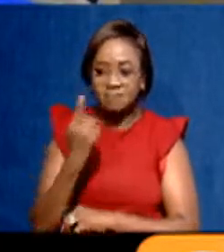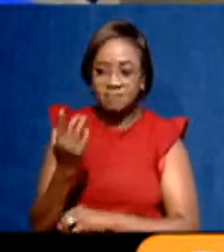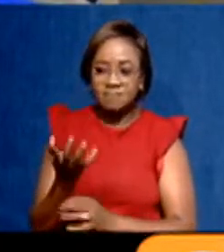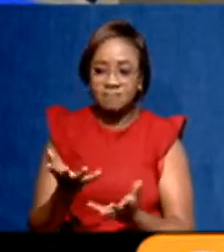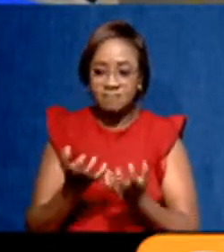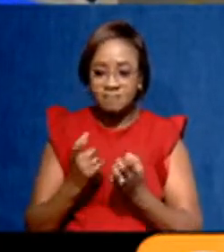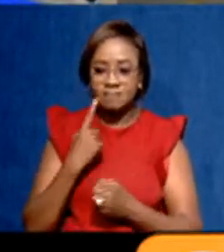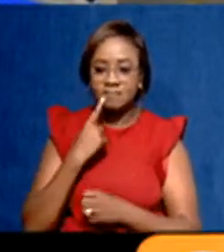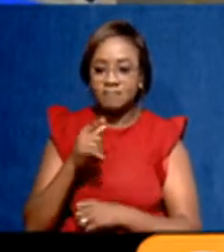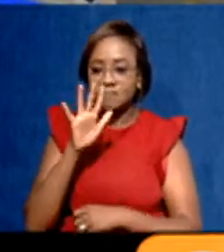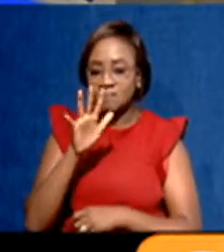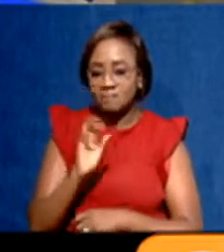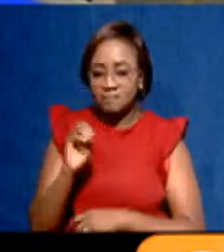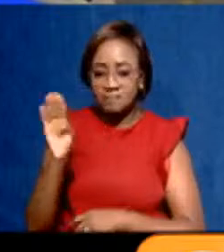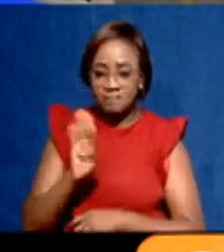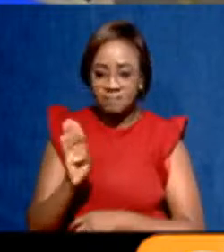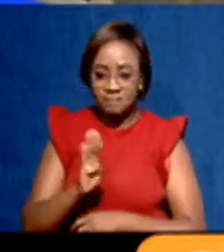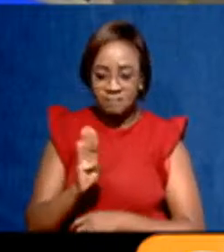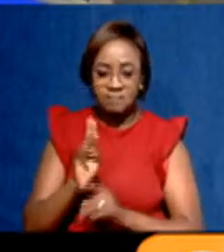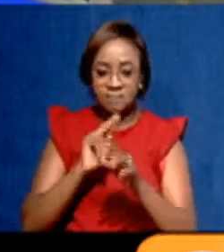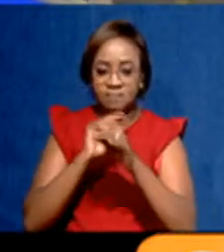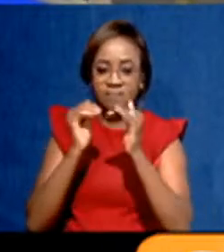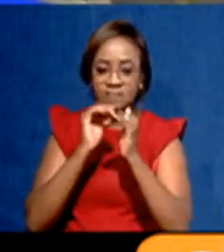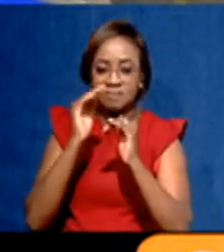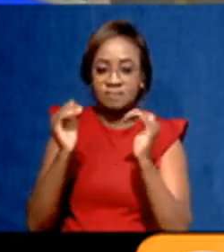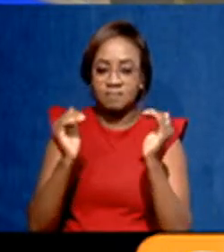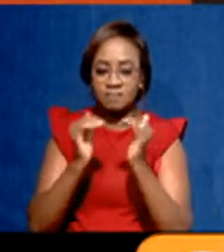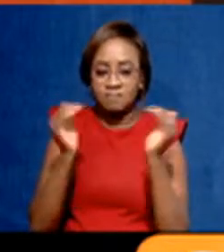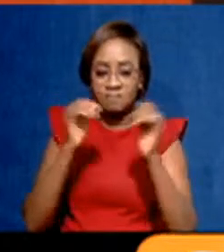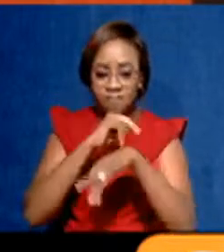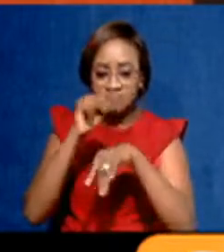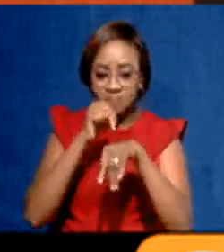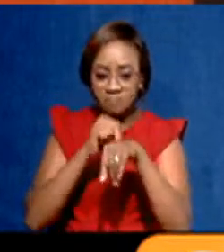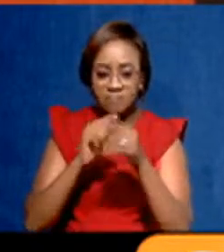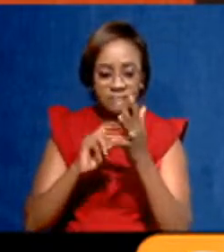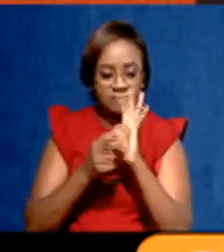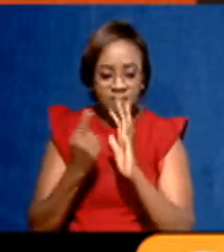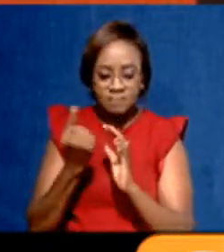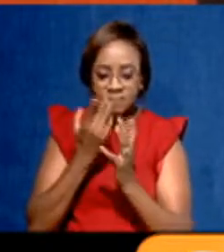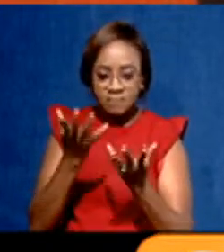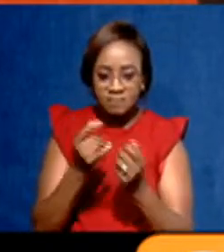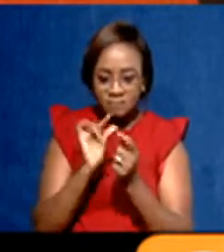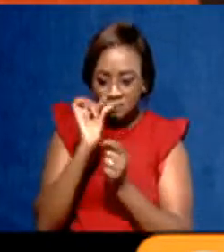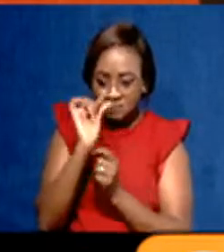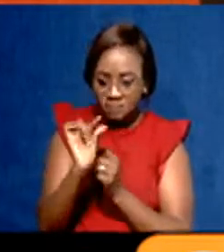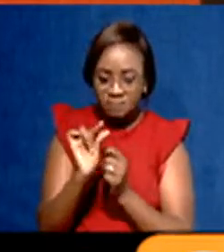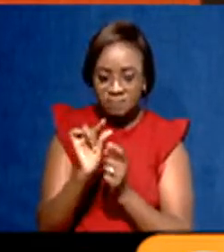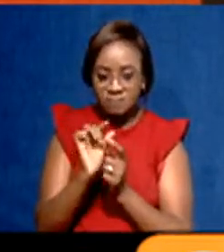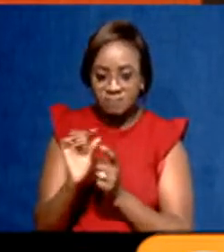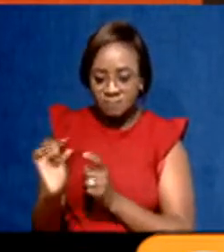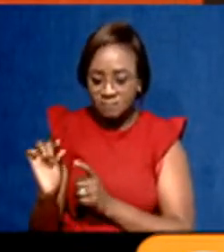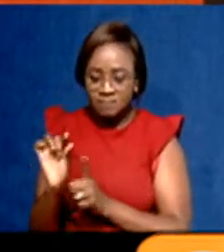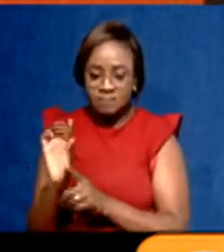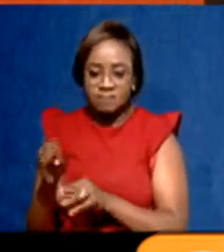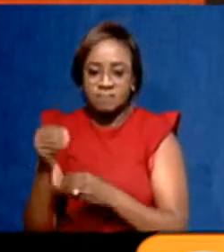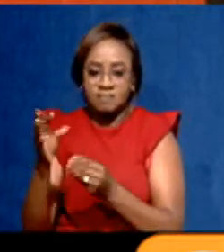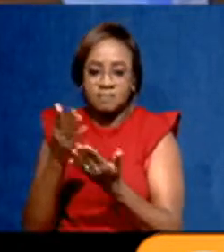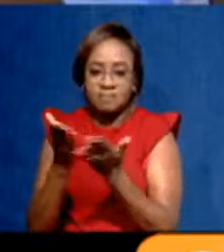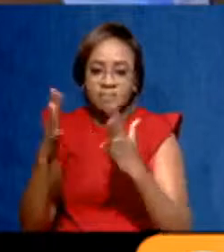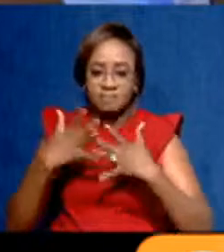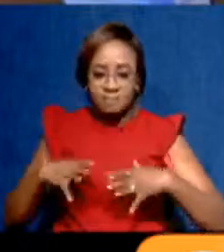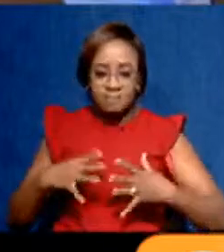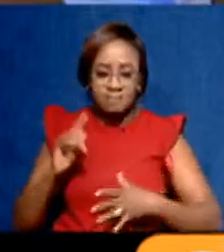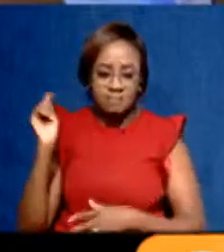150 billion at the national level. So it's an issue of just taking a small portion of that and giving it to the people of